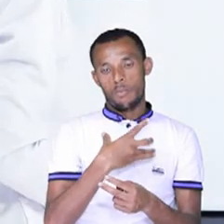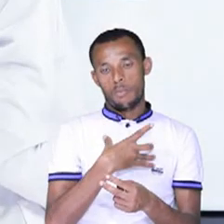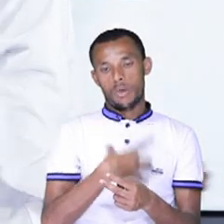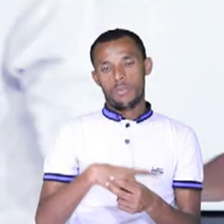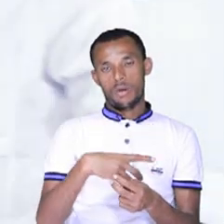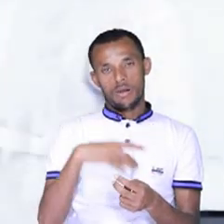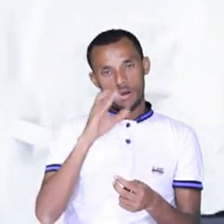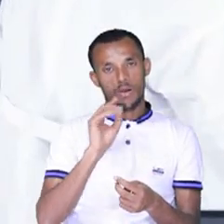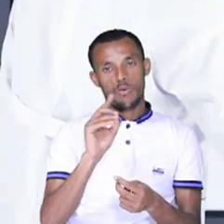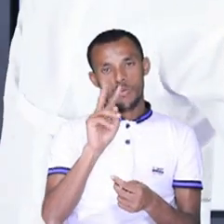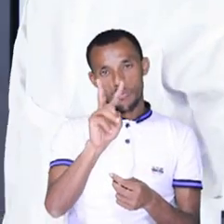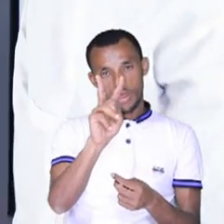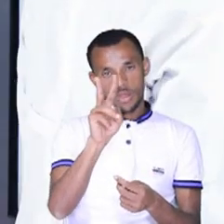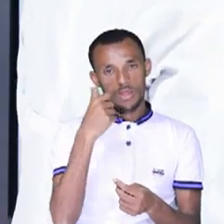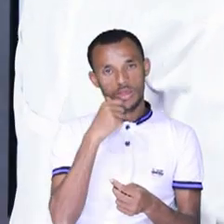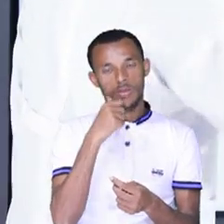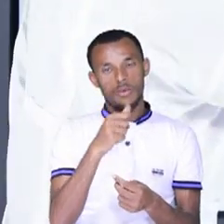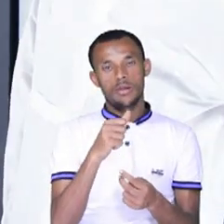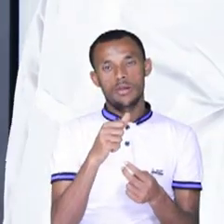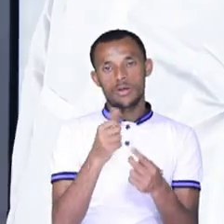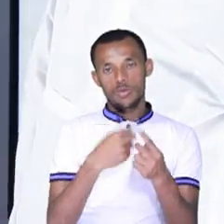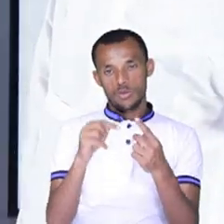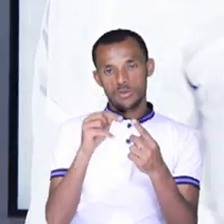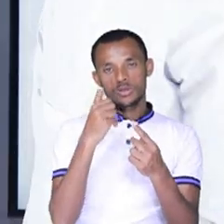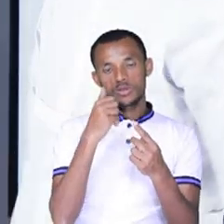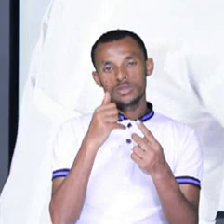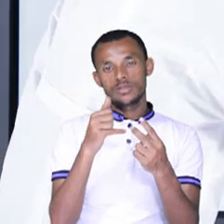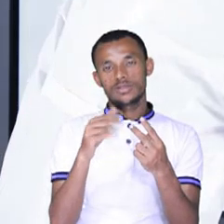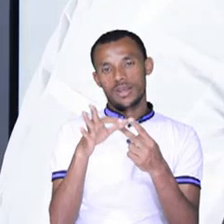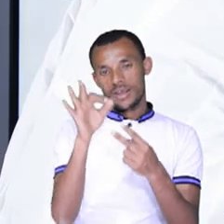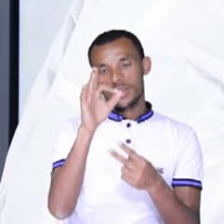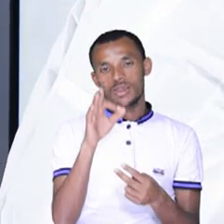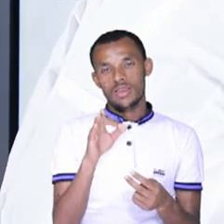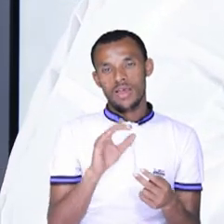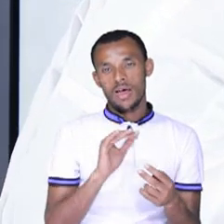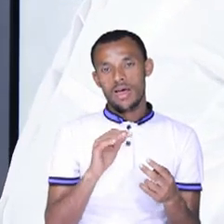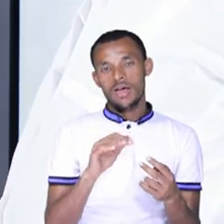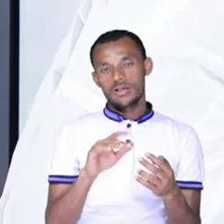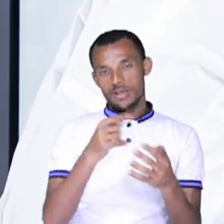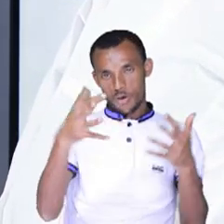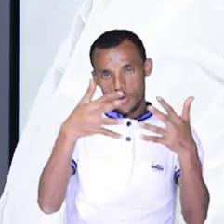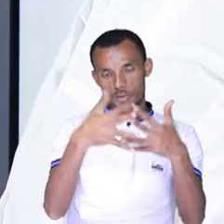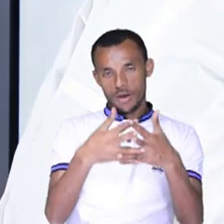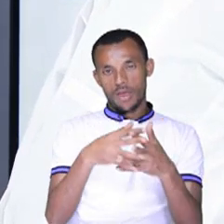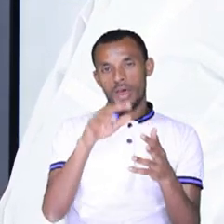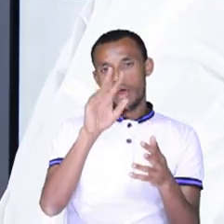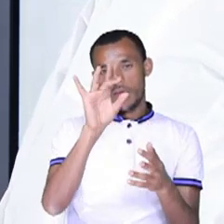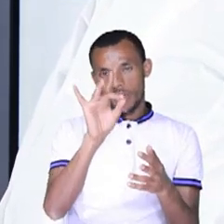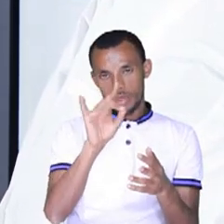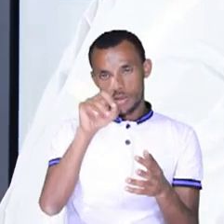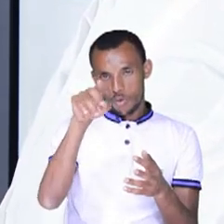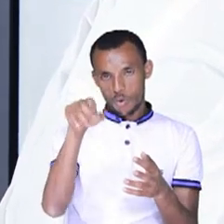committee. So, to select a woman, I have to form from a group of women the combination of 8,